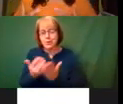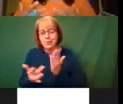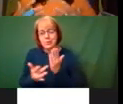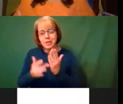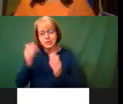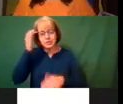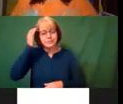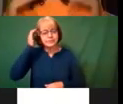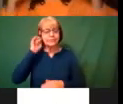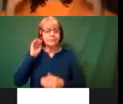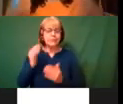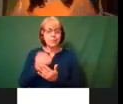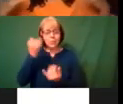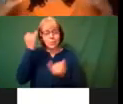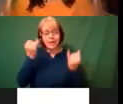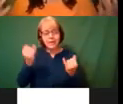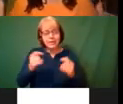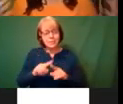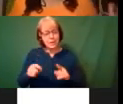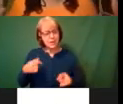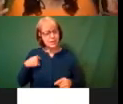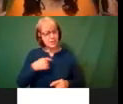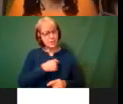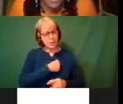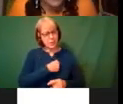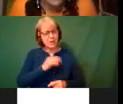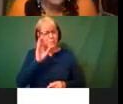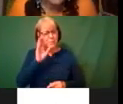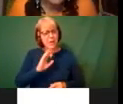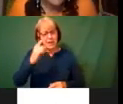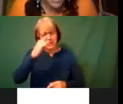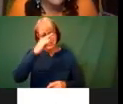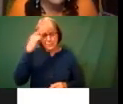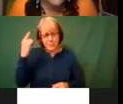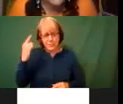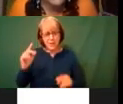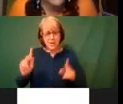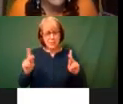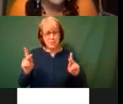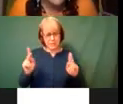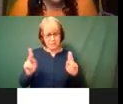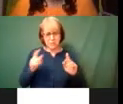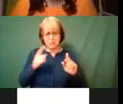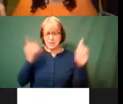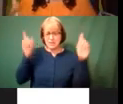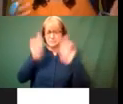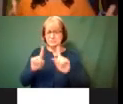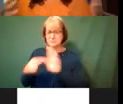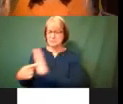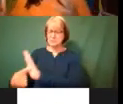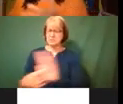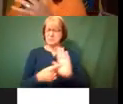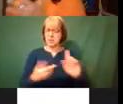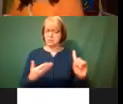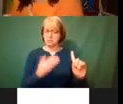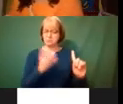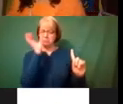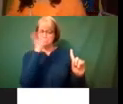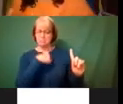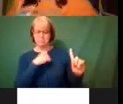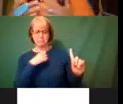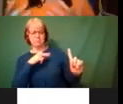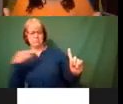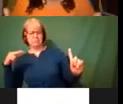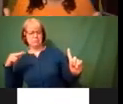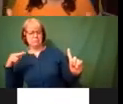of their ideas. And we're also putting Black and Brown people on display at these places as the thing we might want to move away from.